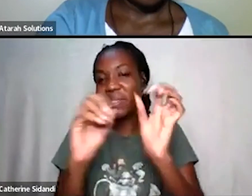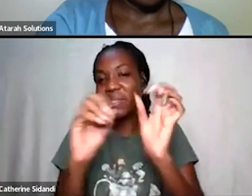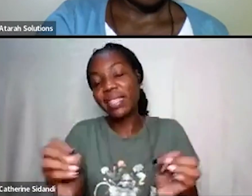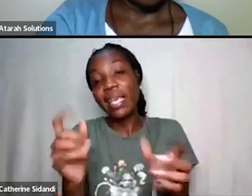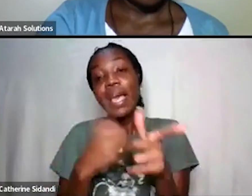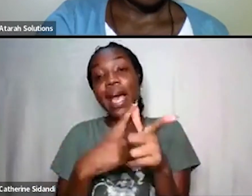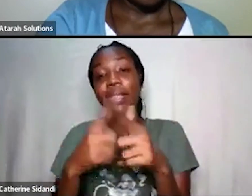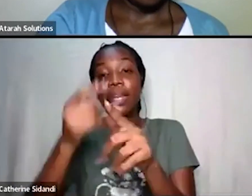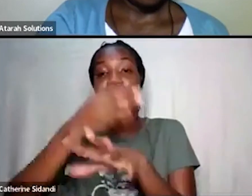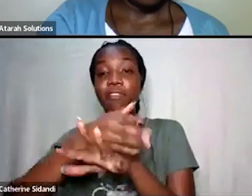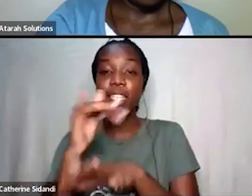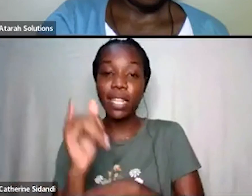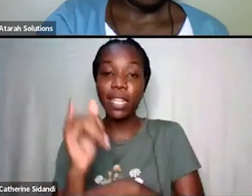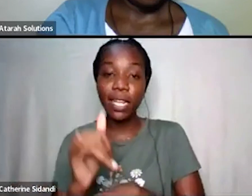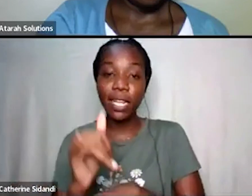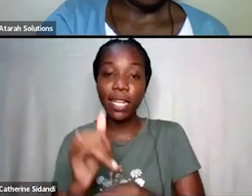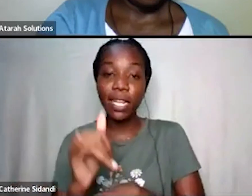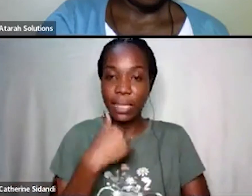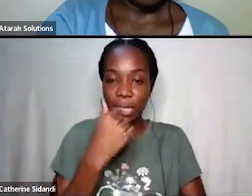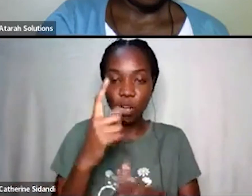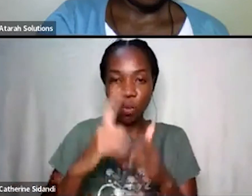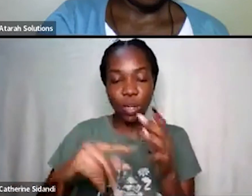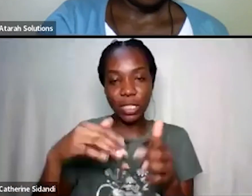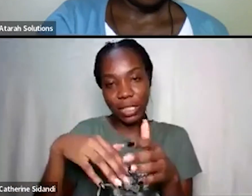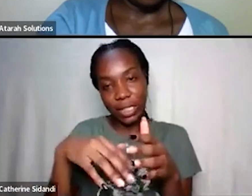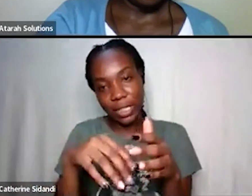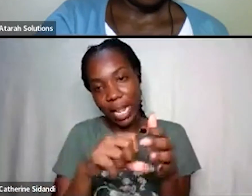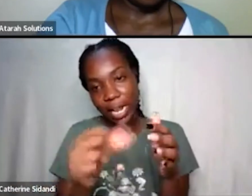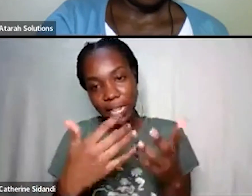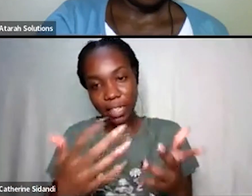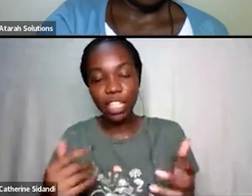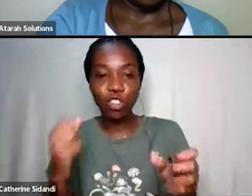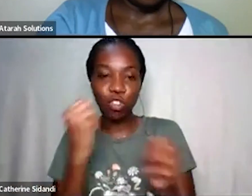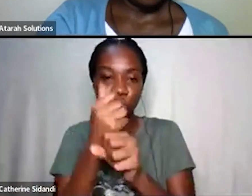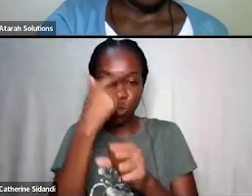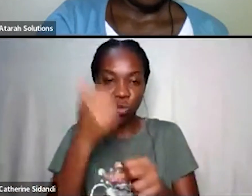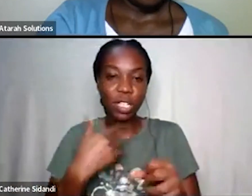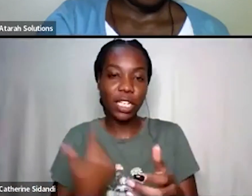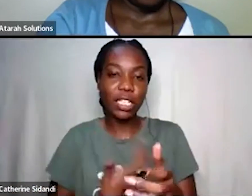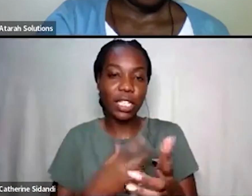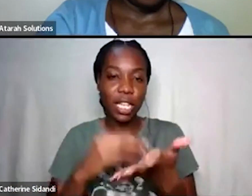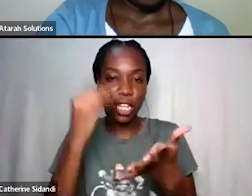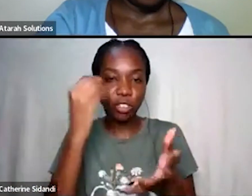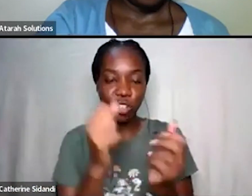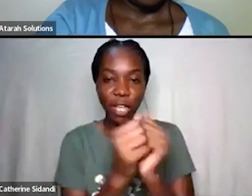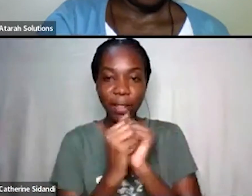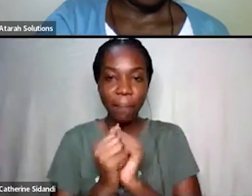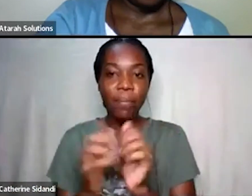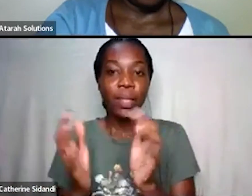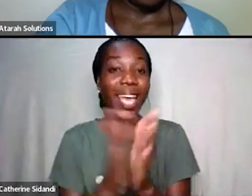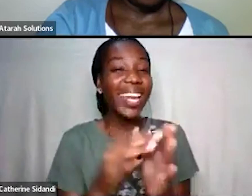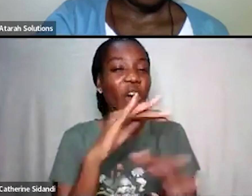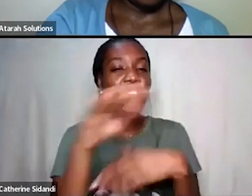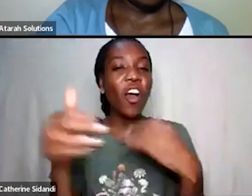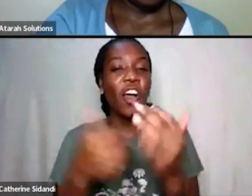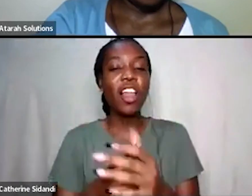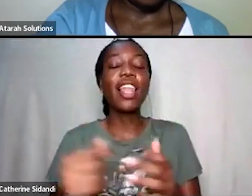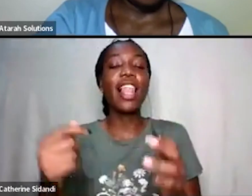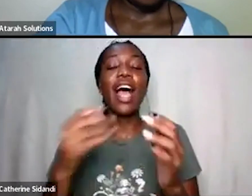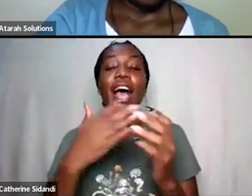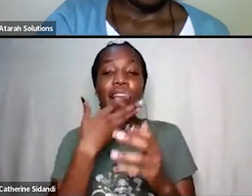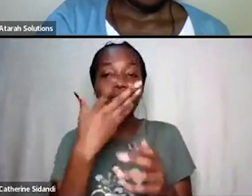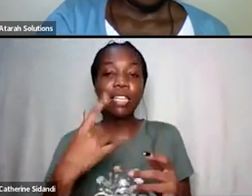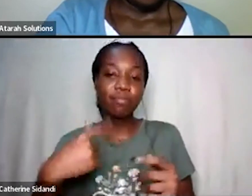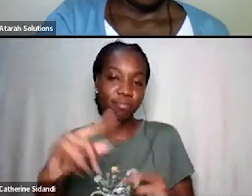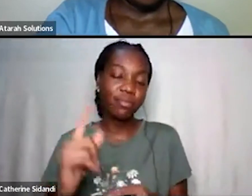that, I'll tell you what else to do, because we are all going to learn together. And there's no answer which is wrong. Please just